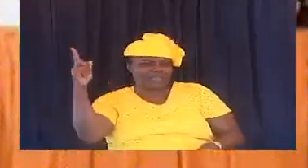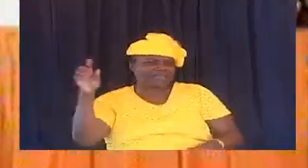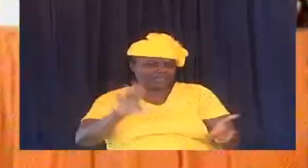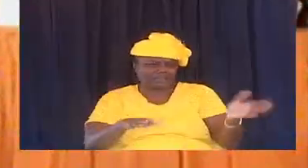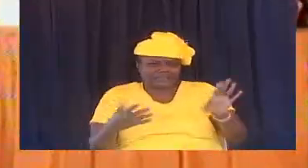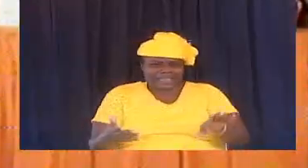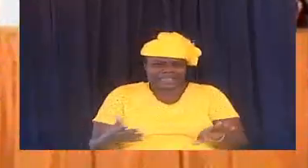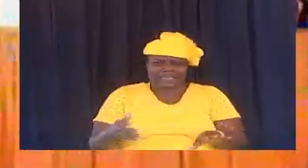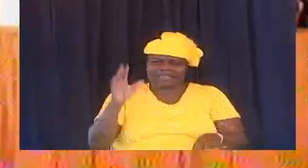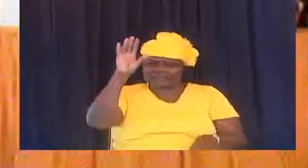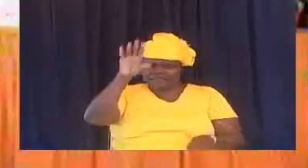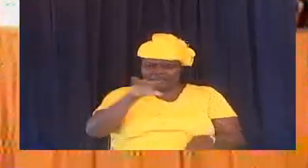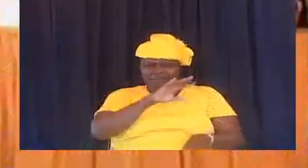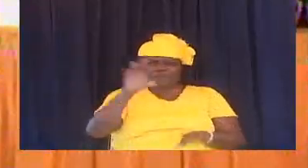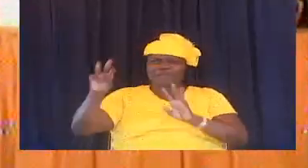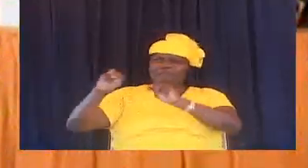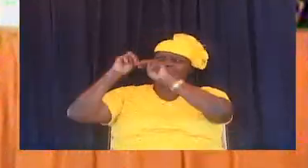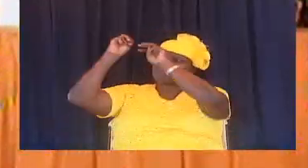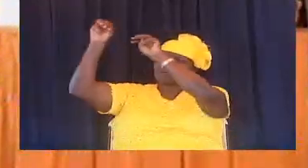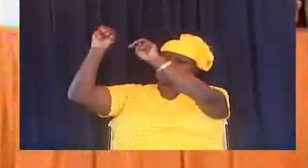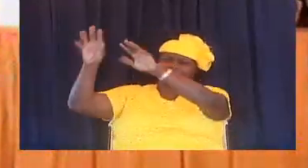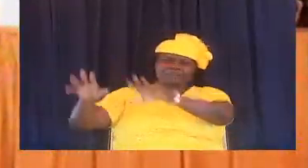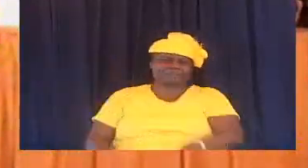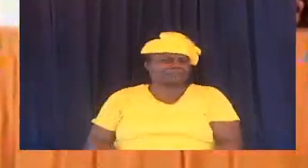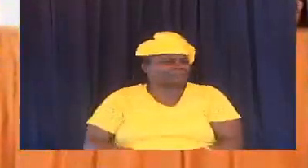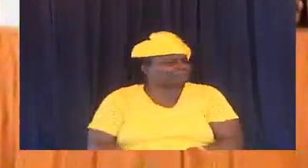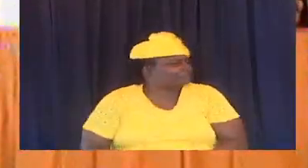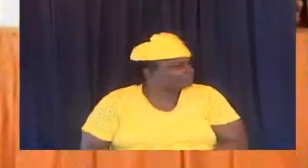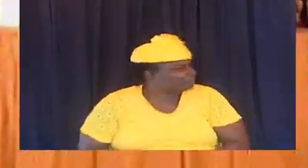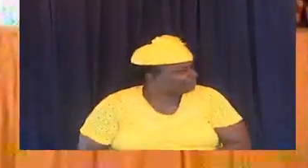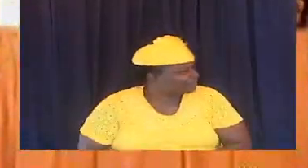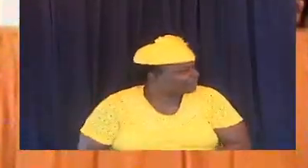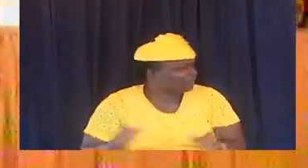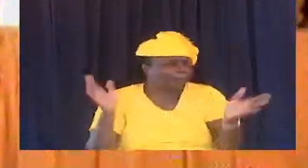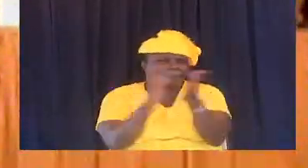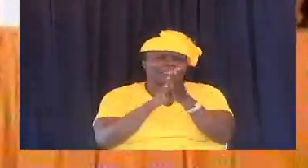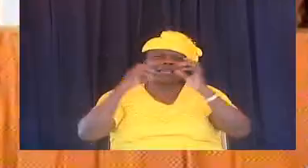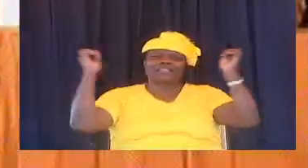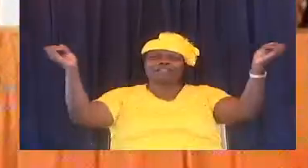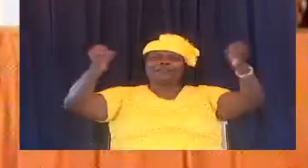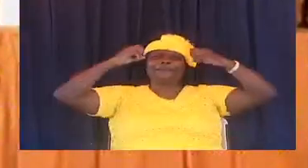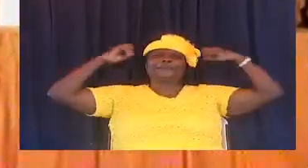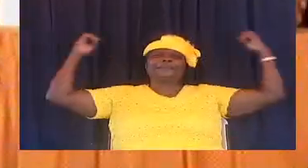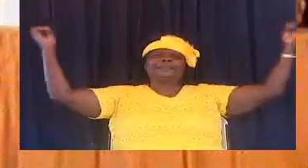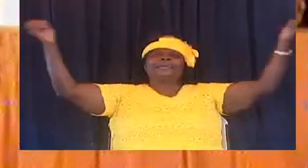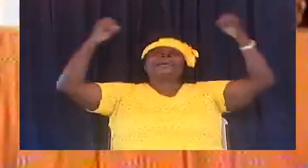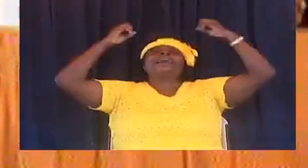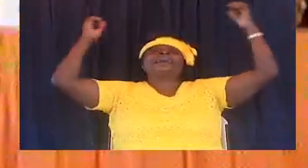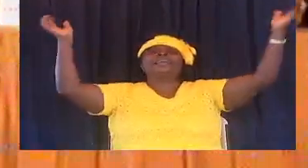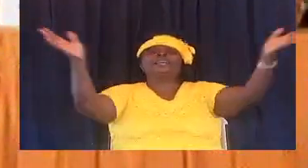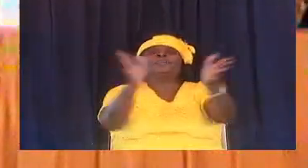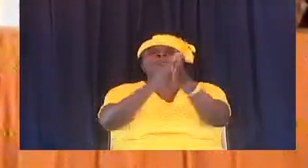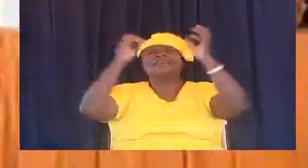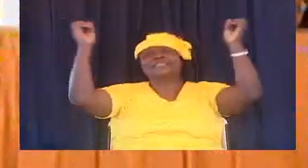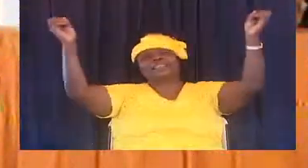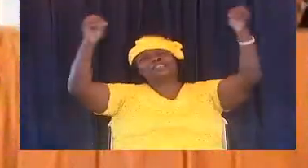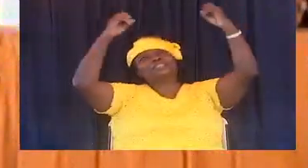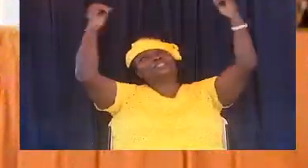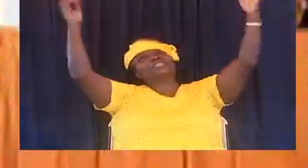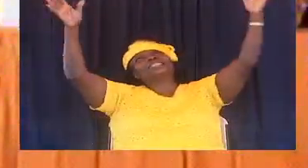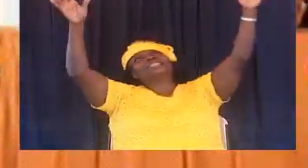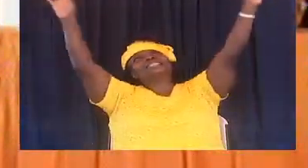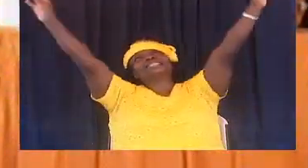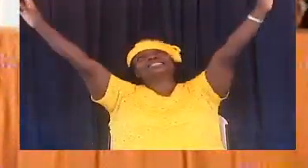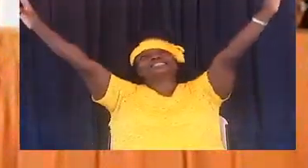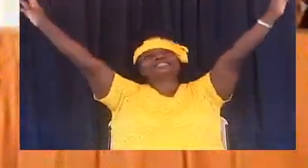at Calvary. We're not going to sing it like how the Catholic or Baptist, you know, they kind of have a, but we're going to do